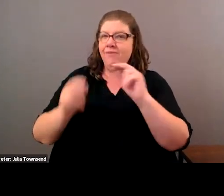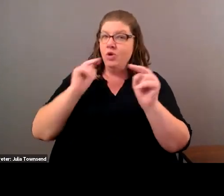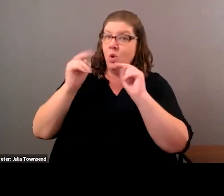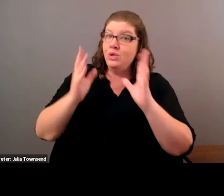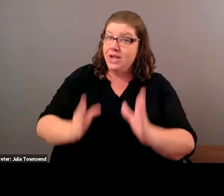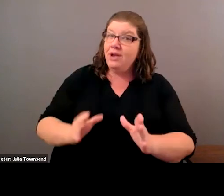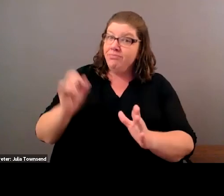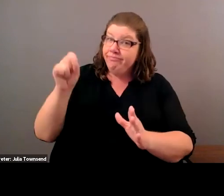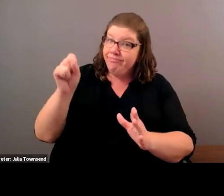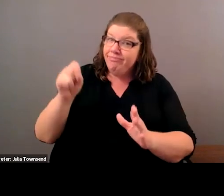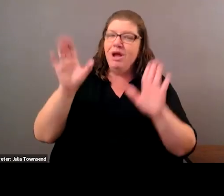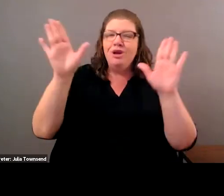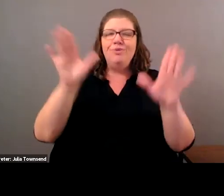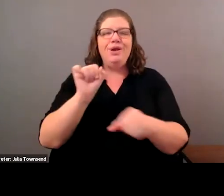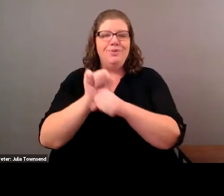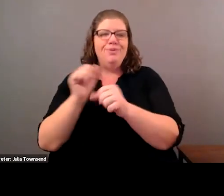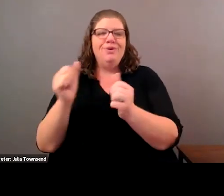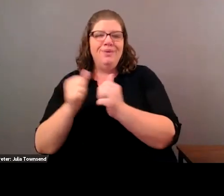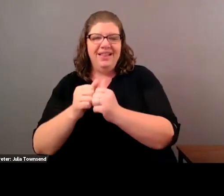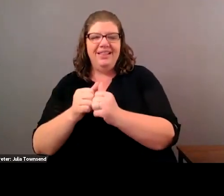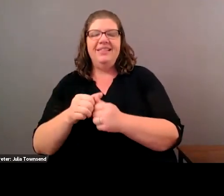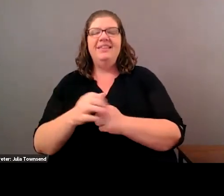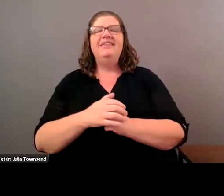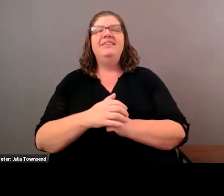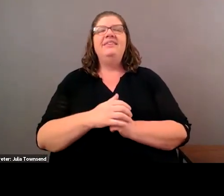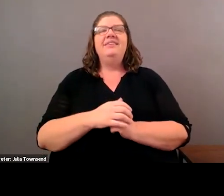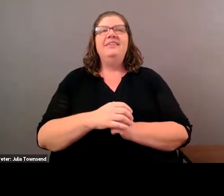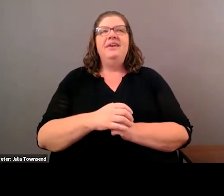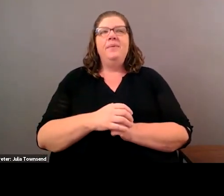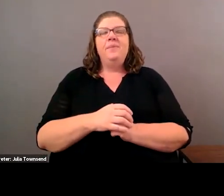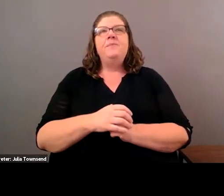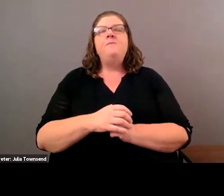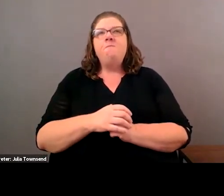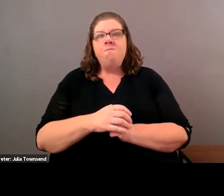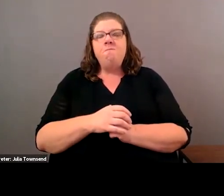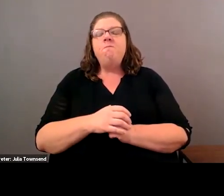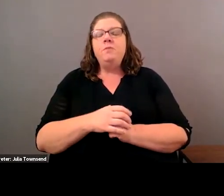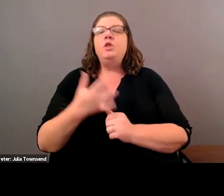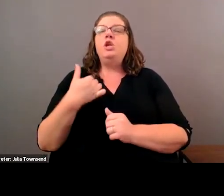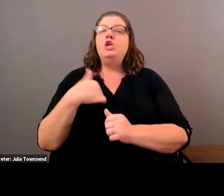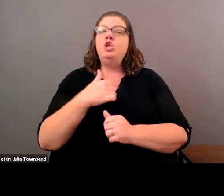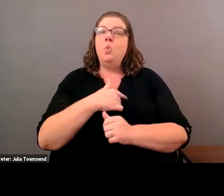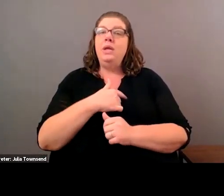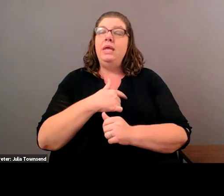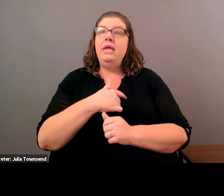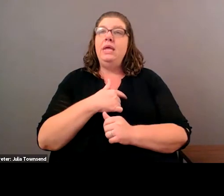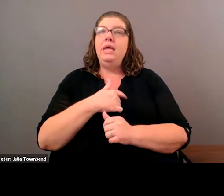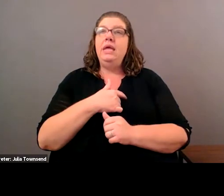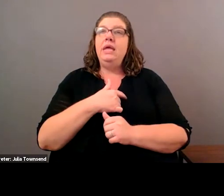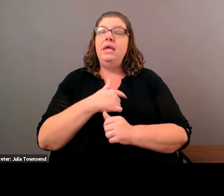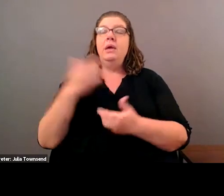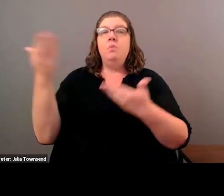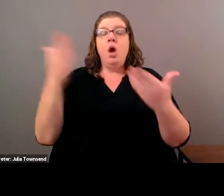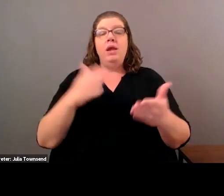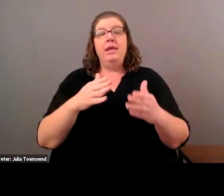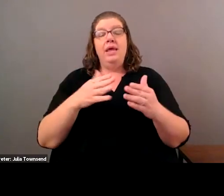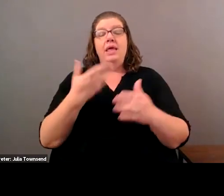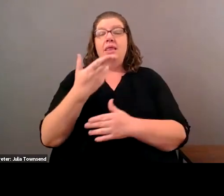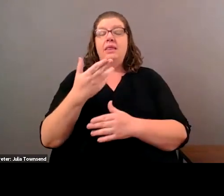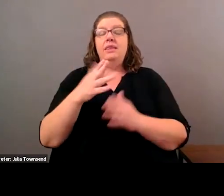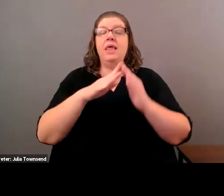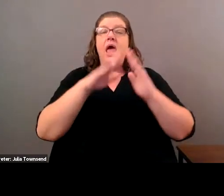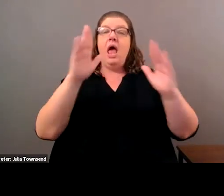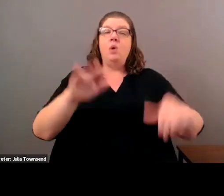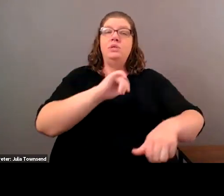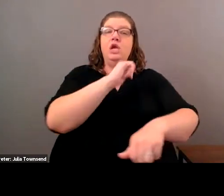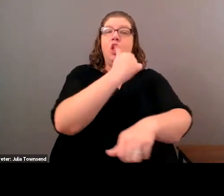really great to work with. So yeah, we brought in the Housing Authority of the County of Santa